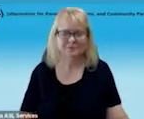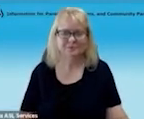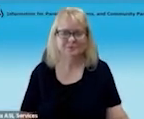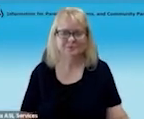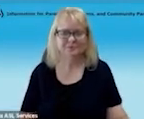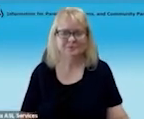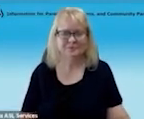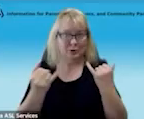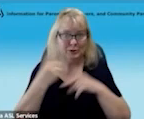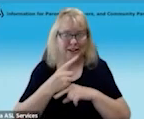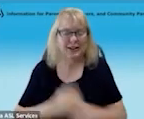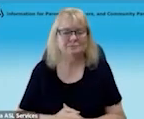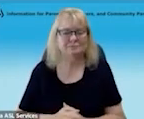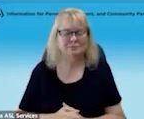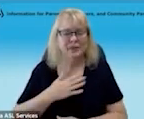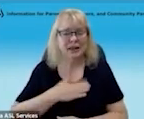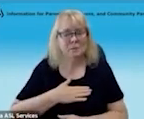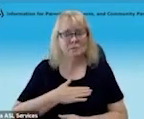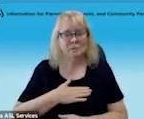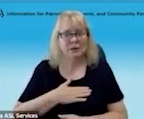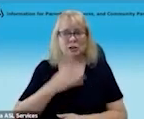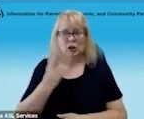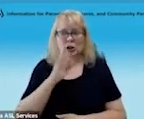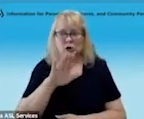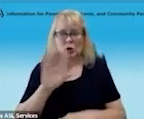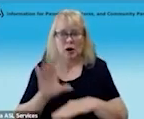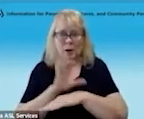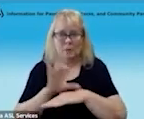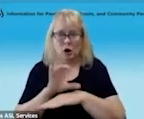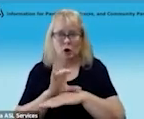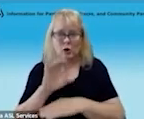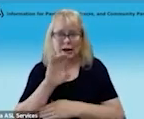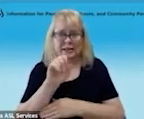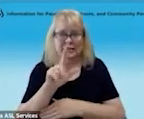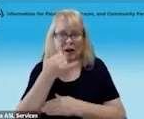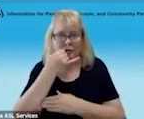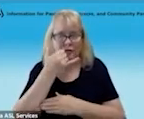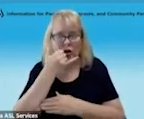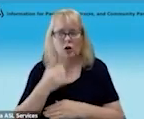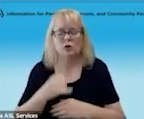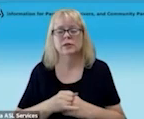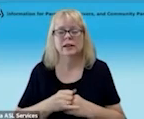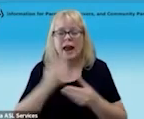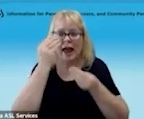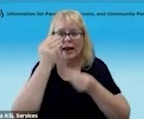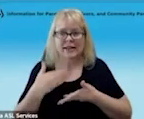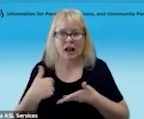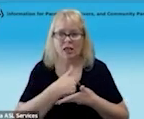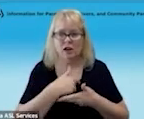and enjoy the webinar. Thank you, Rear Admiral Collins. Now for our first poll of today.